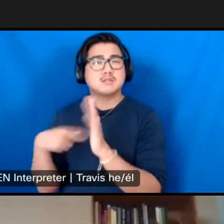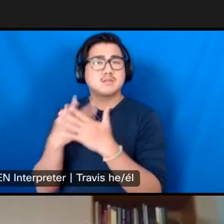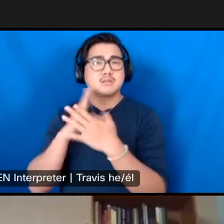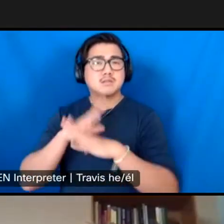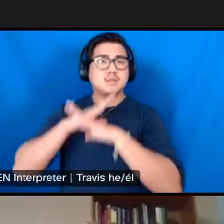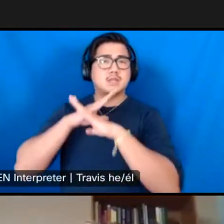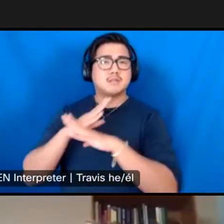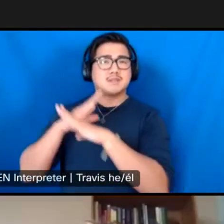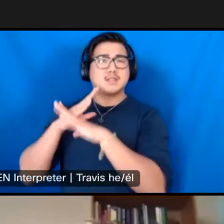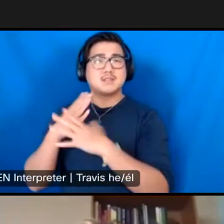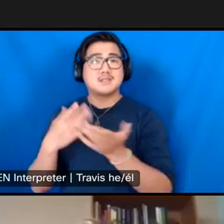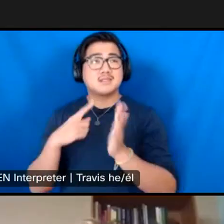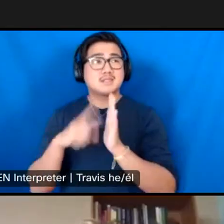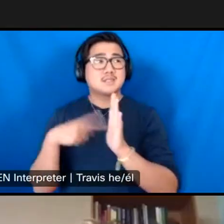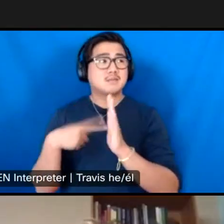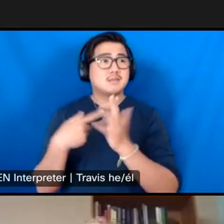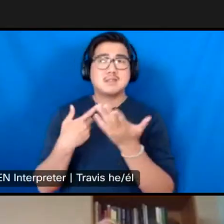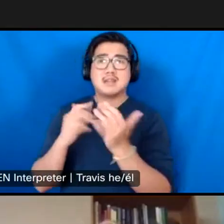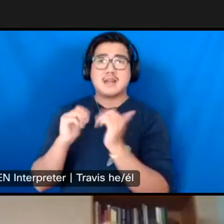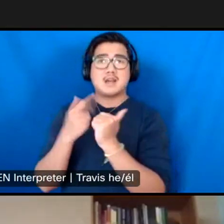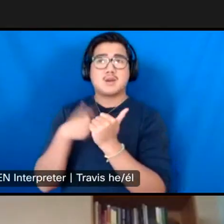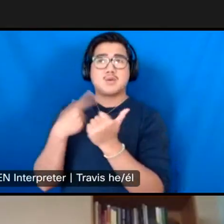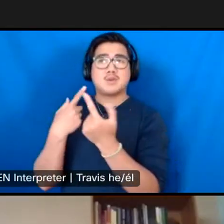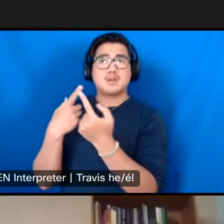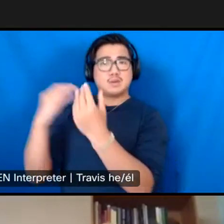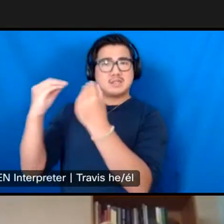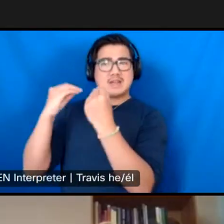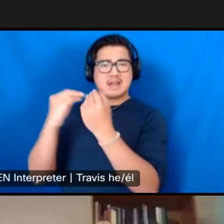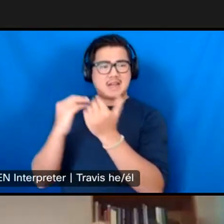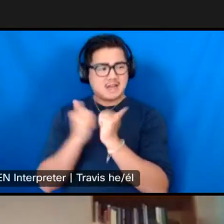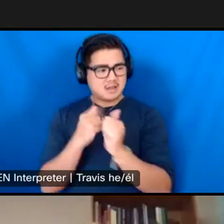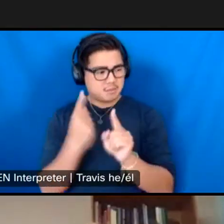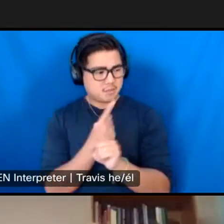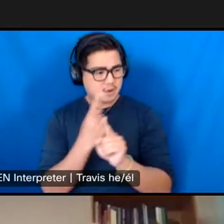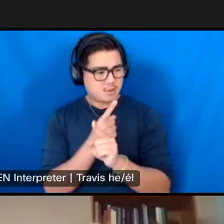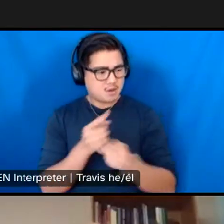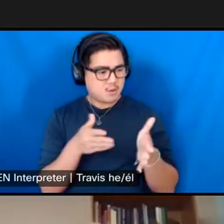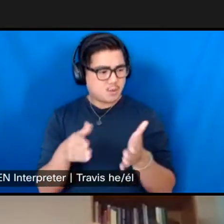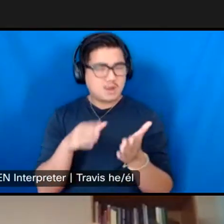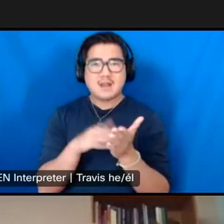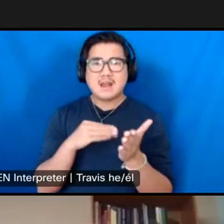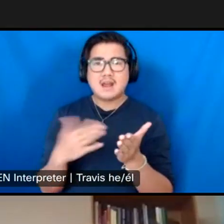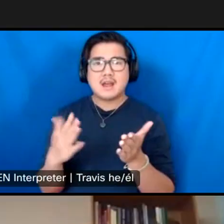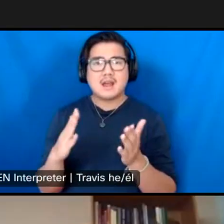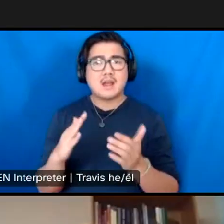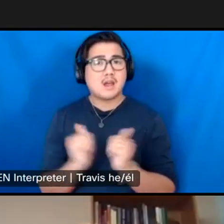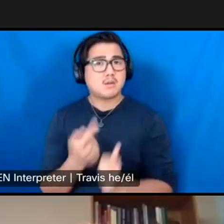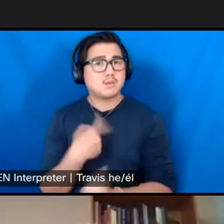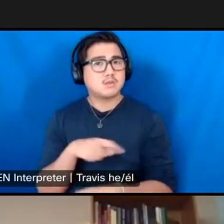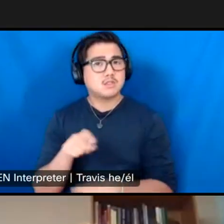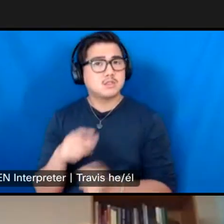that we are taught to learn, the ways that we are supposed to learn. And